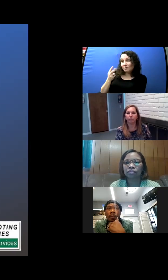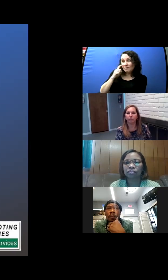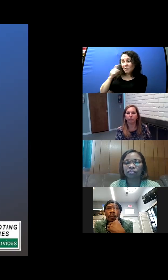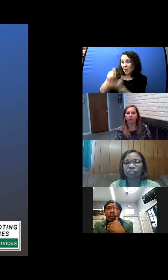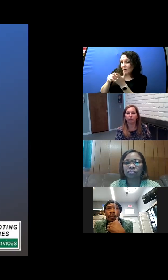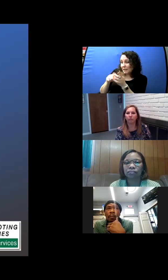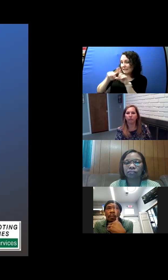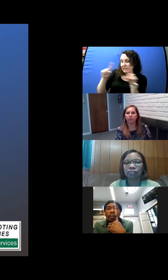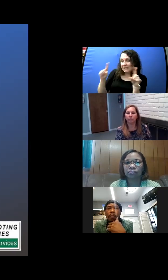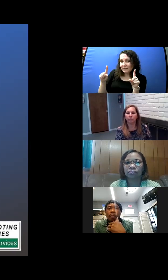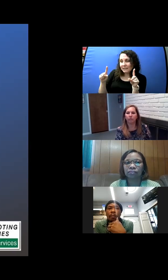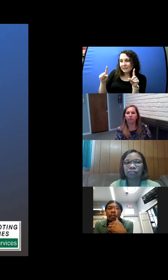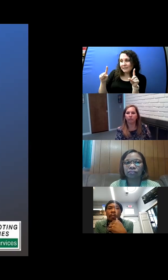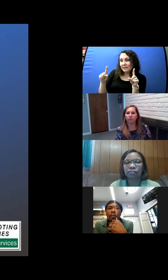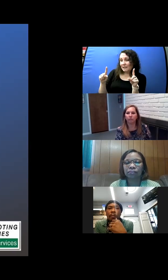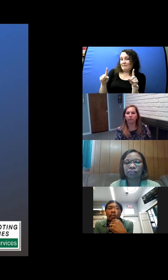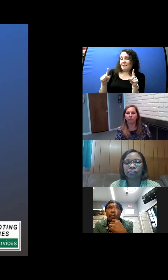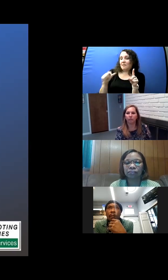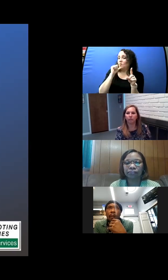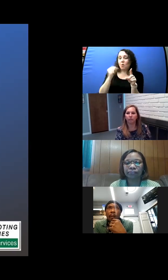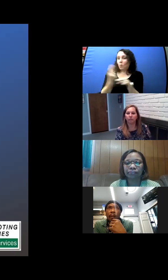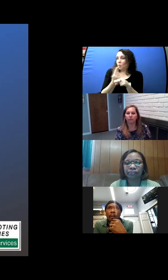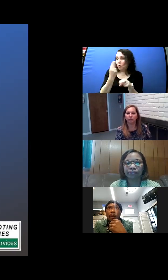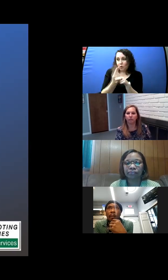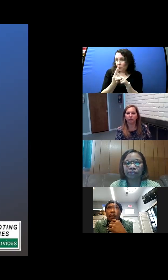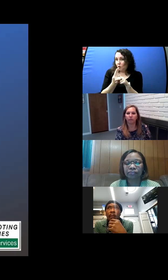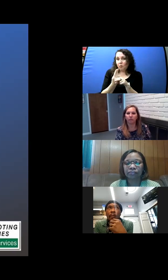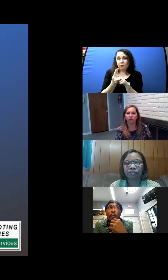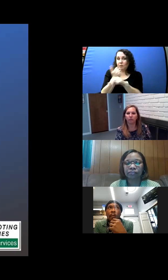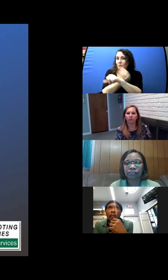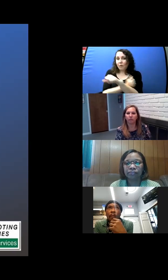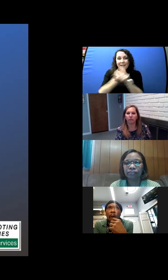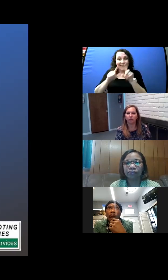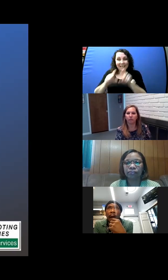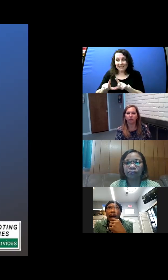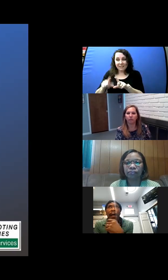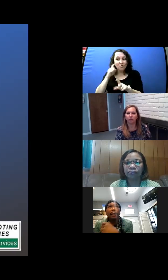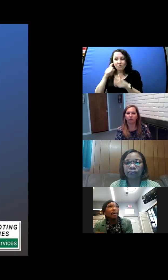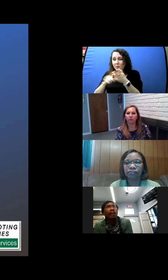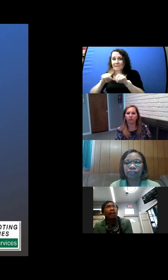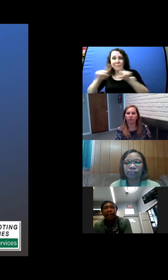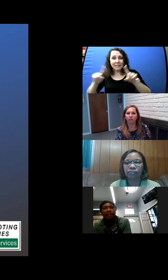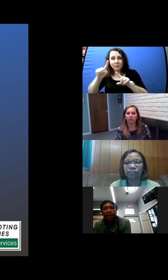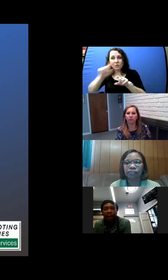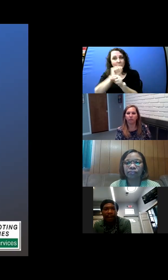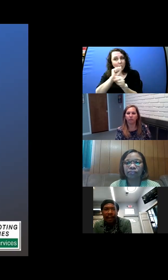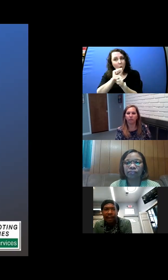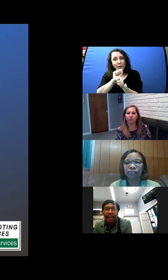in terms of you not drug screening, in terms of your employees' performance? No, not